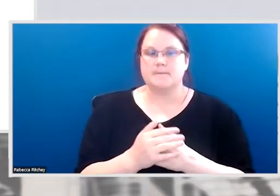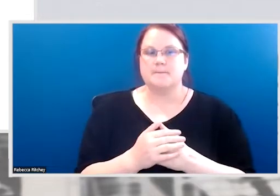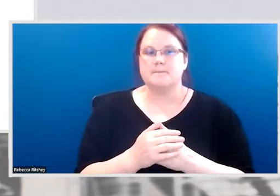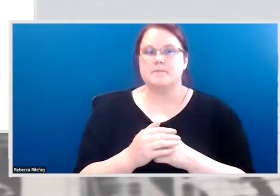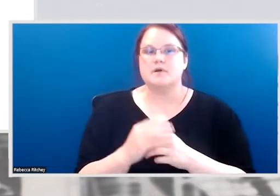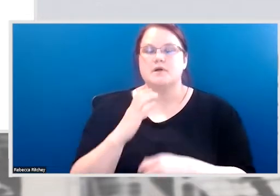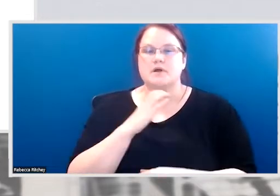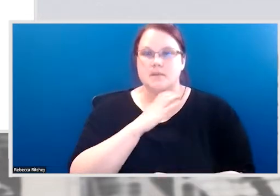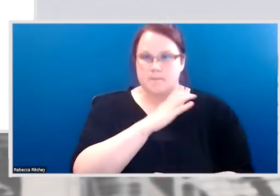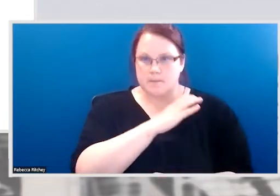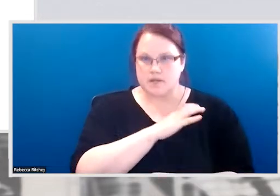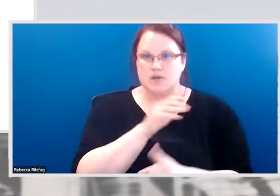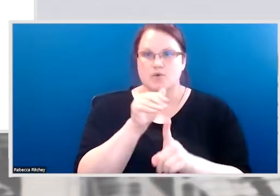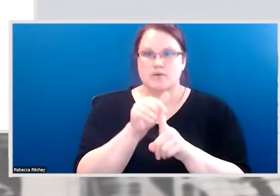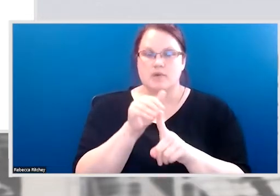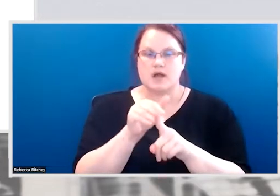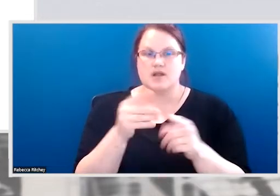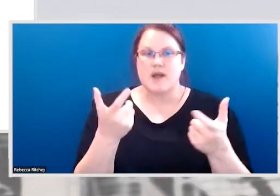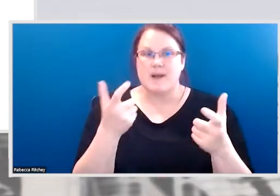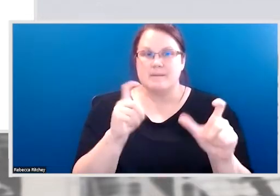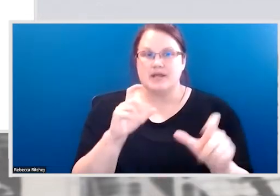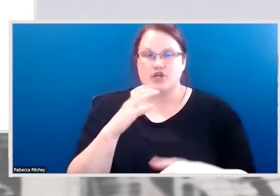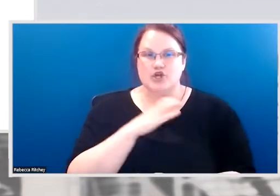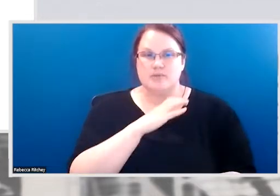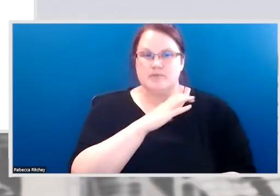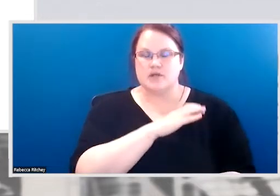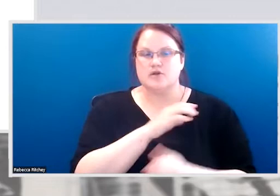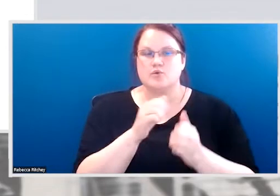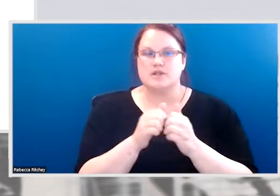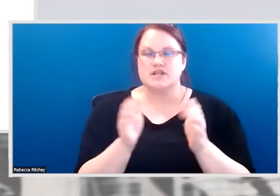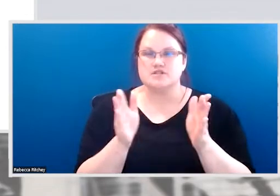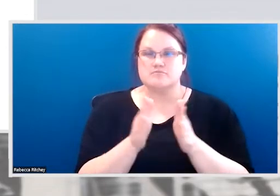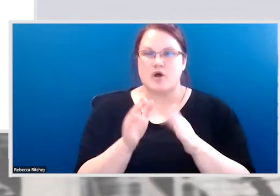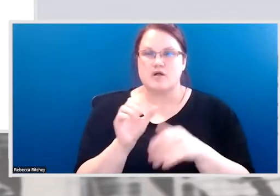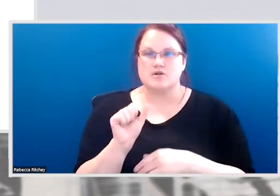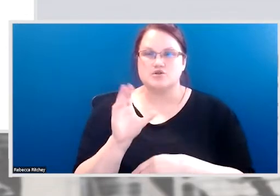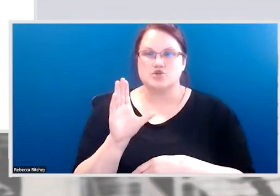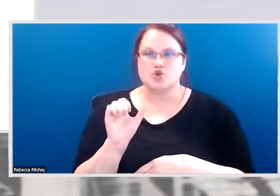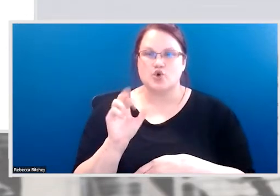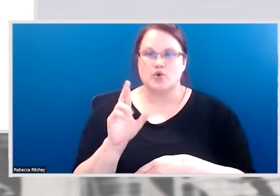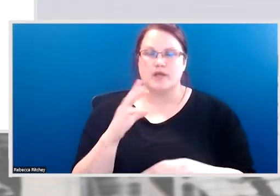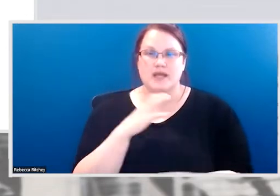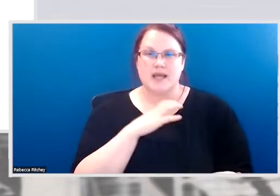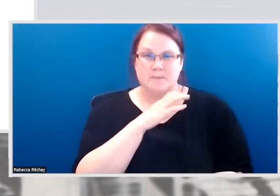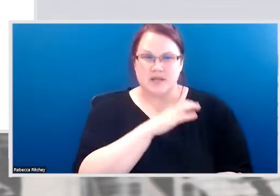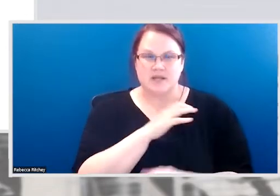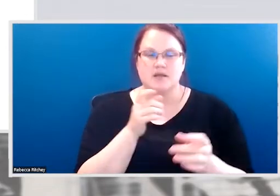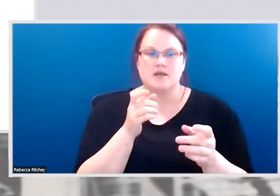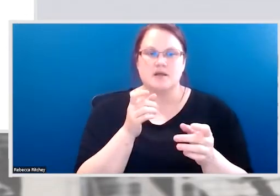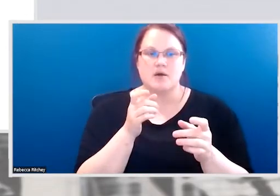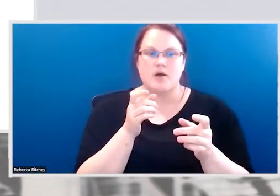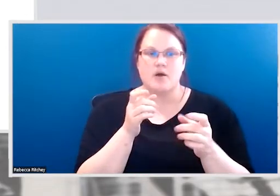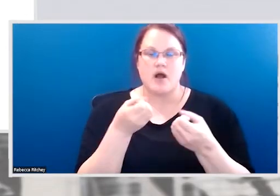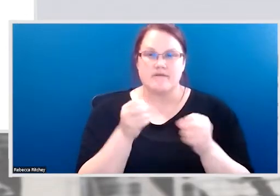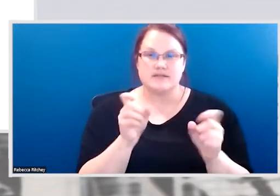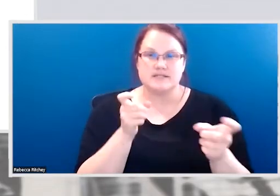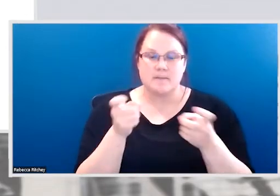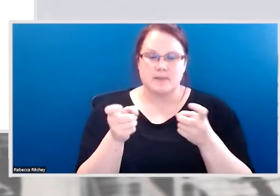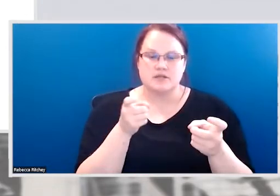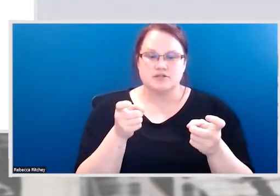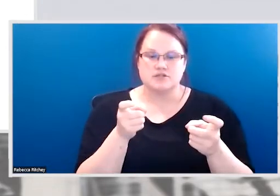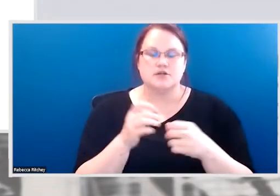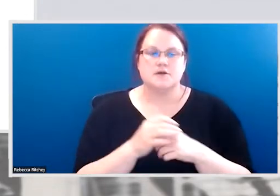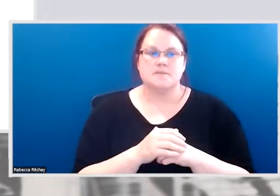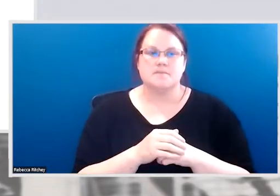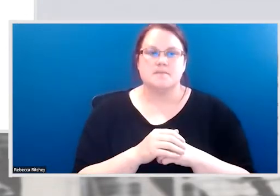reminder, it's a larger committee with a smaller scoring committee that's got membership from the Mayor's Office of Management and Budget, the City Council Budget Office, and